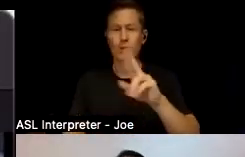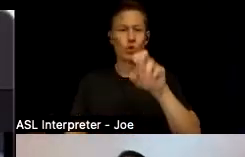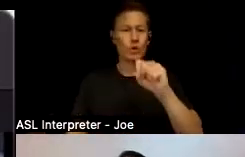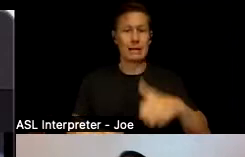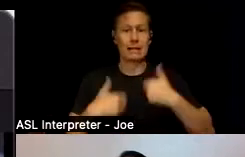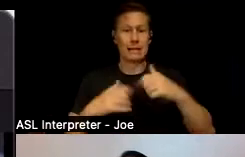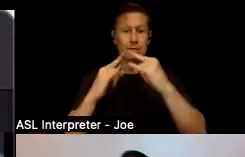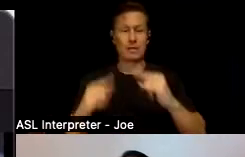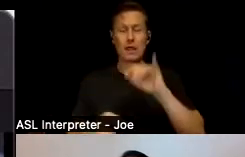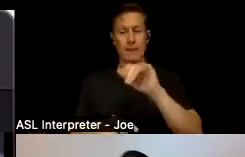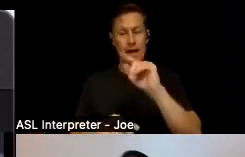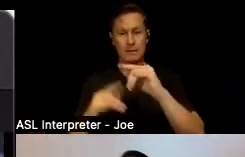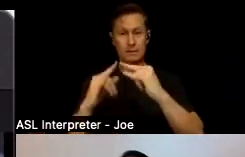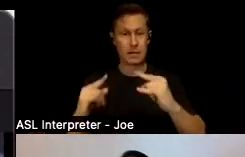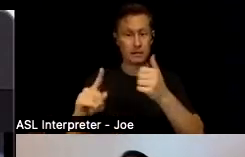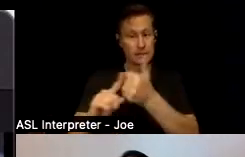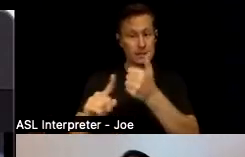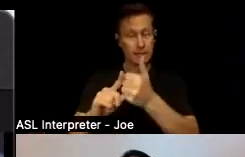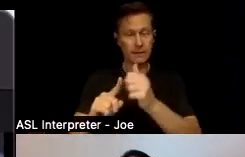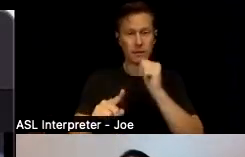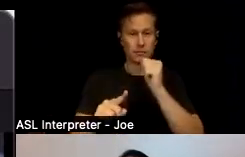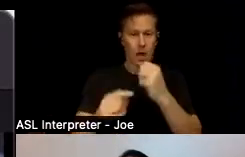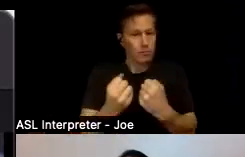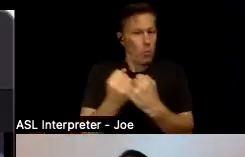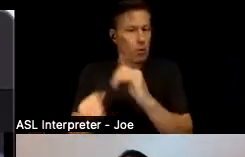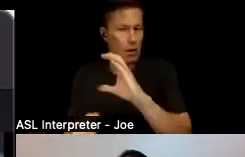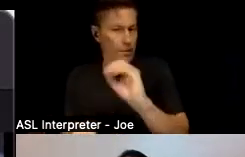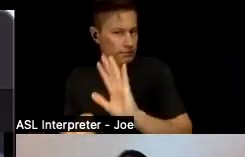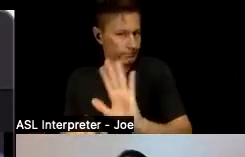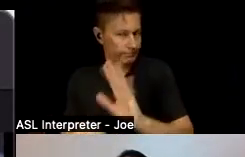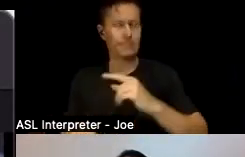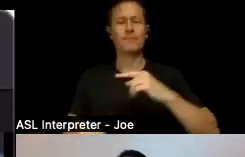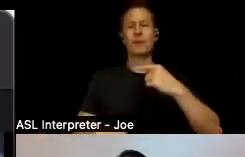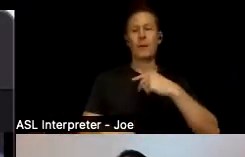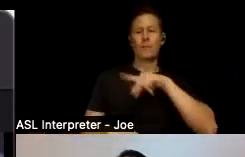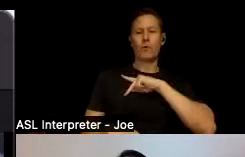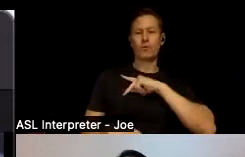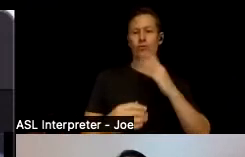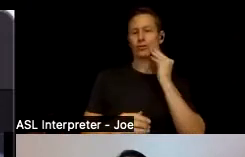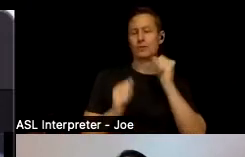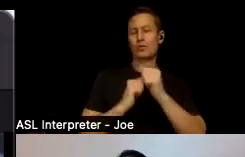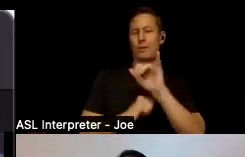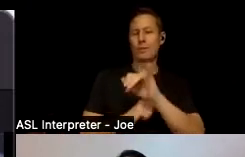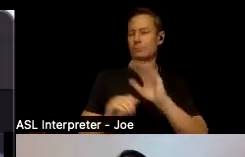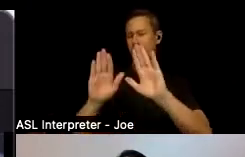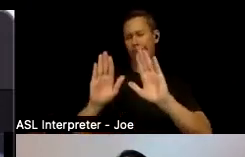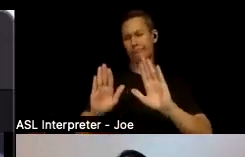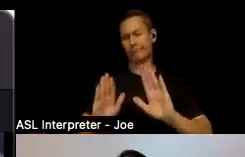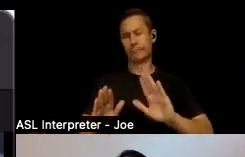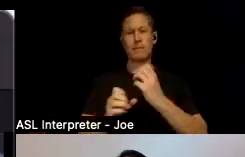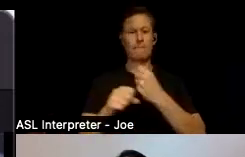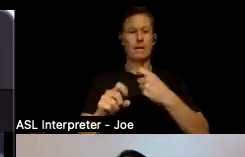tent. That's a tent known, and this is not an endorsement of that company. I'm just telling you personal experience with that tent. It's an amazing tent, and it's made by